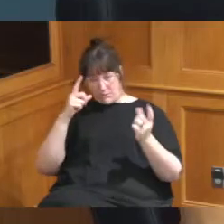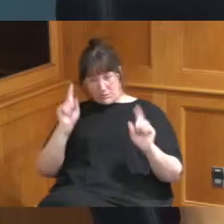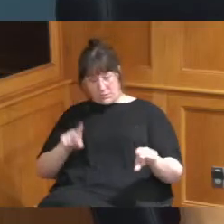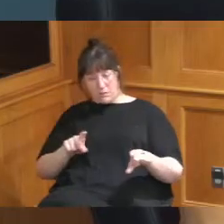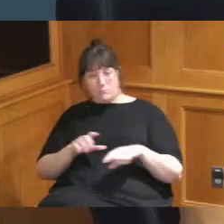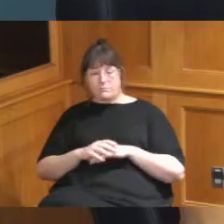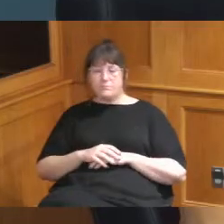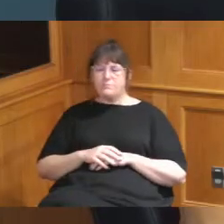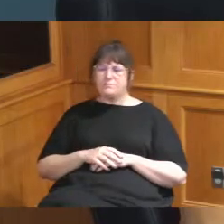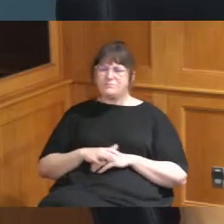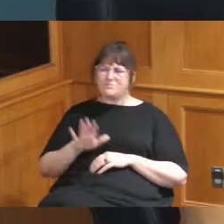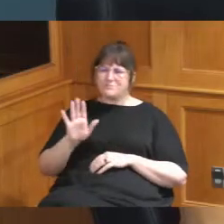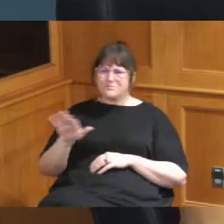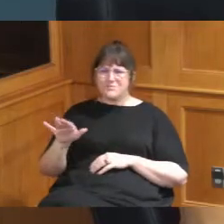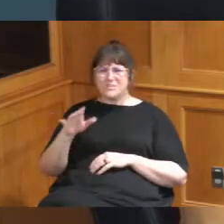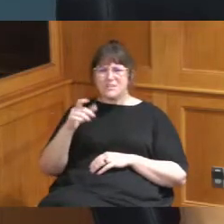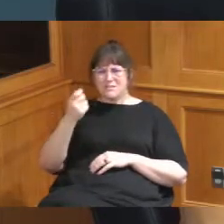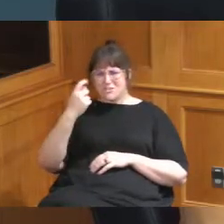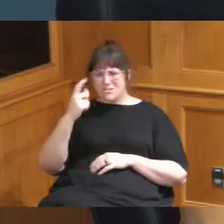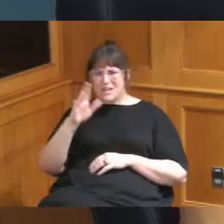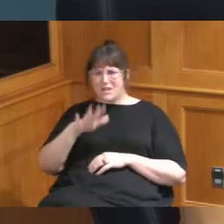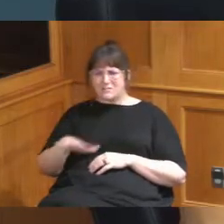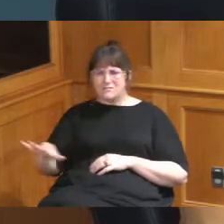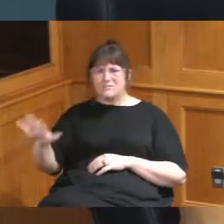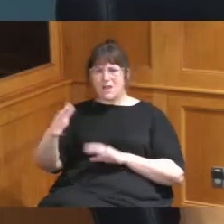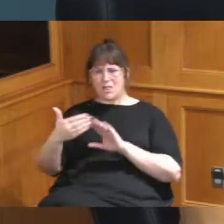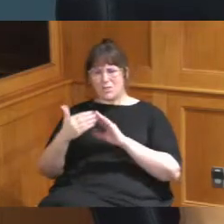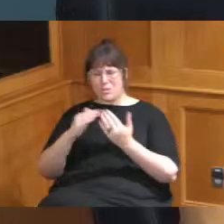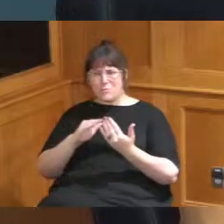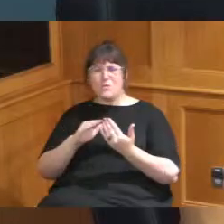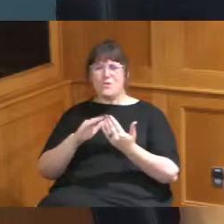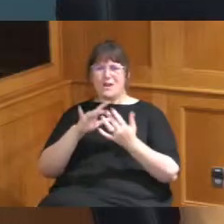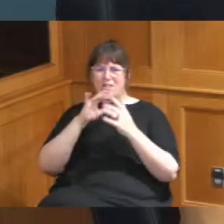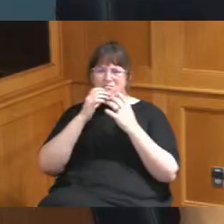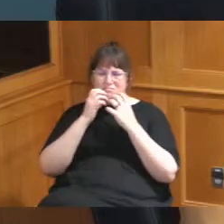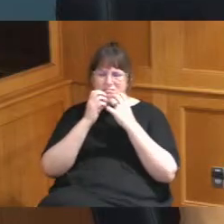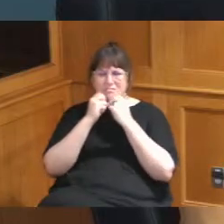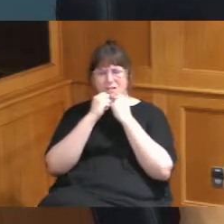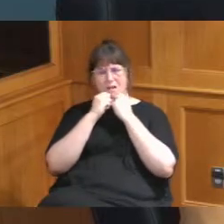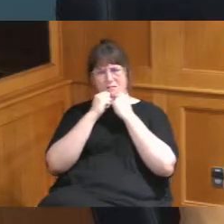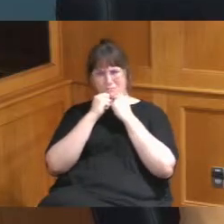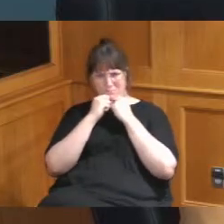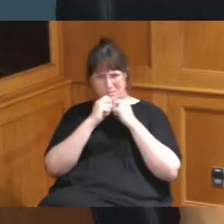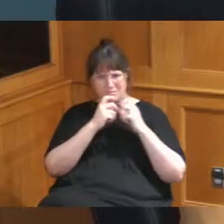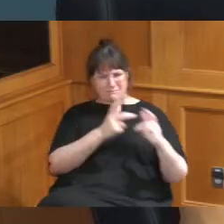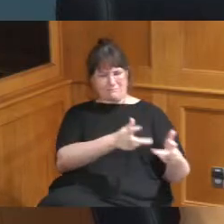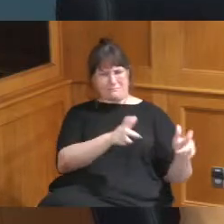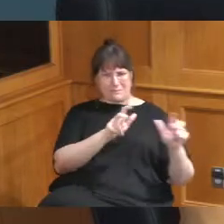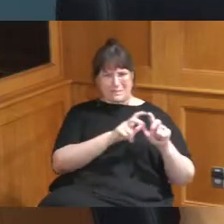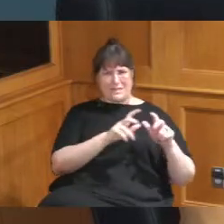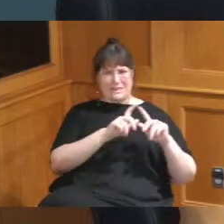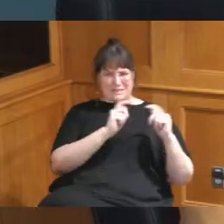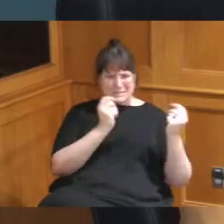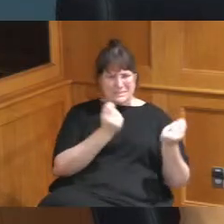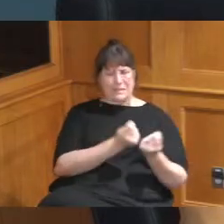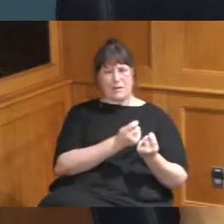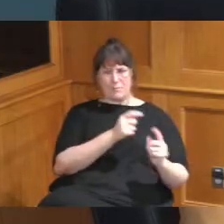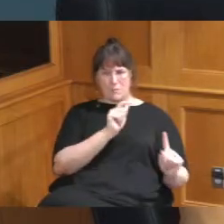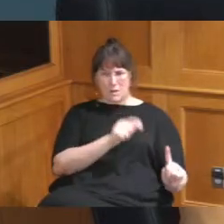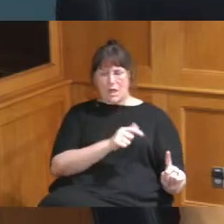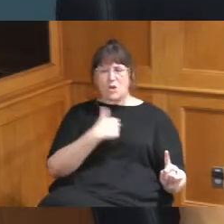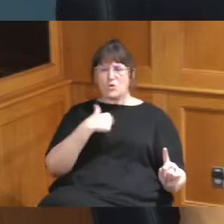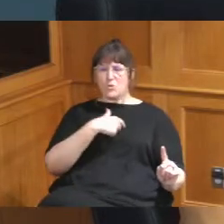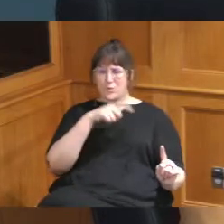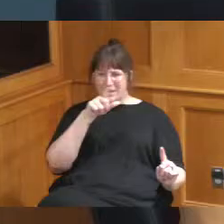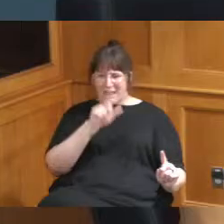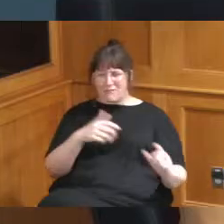recognize that this community loves their sports teams, and we have an obligation to maintain these stadiums because they're community assets. And so it has put